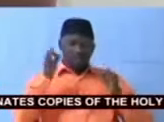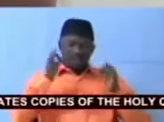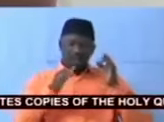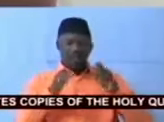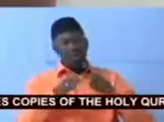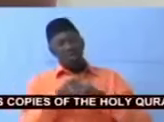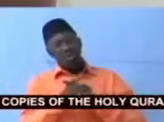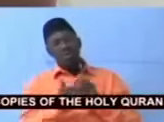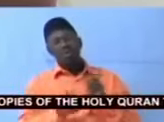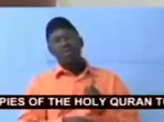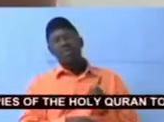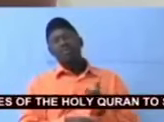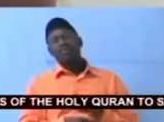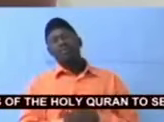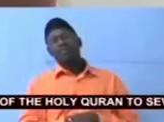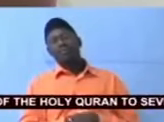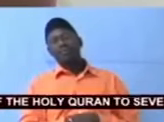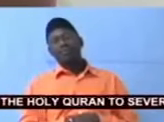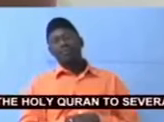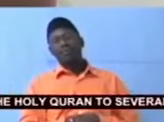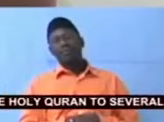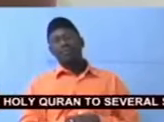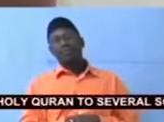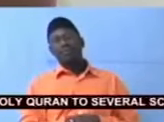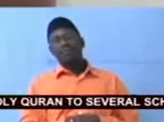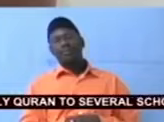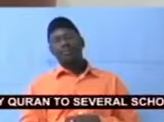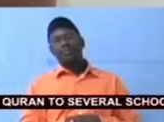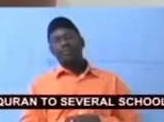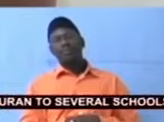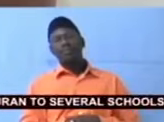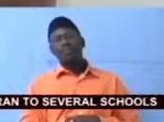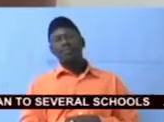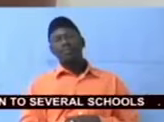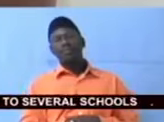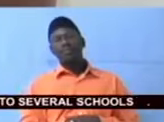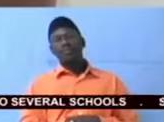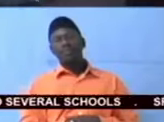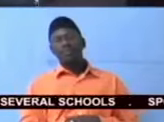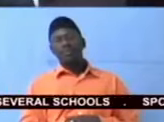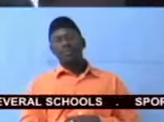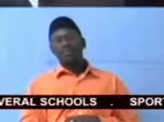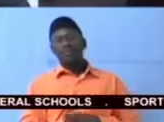yep. I cannot recall. I think that would have been exactly what I did.